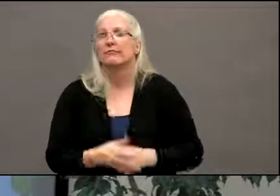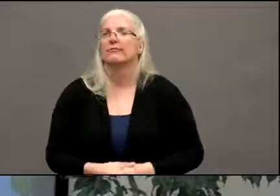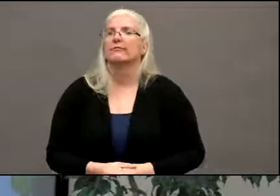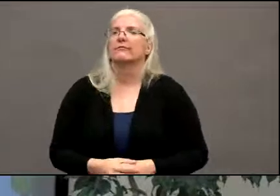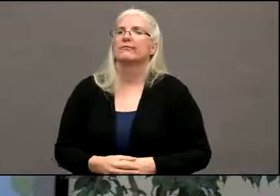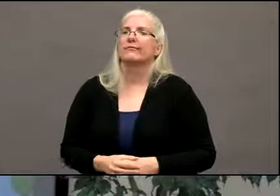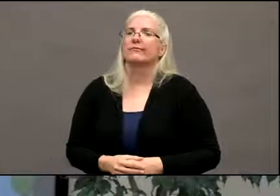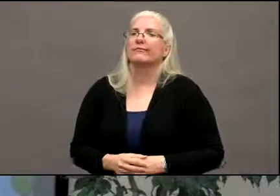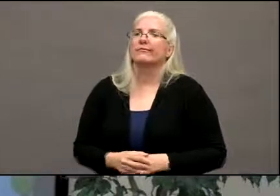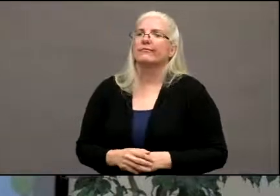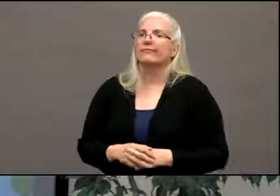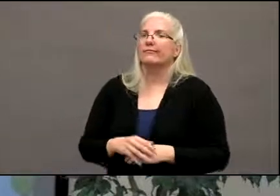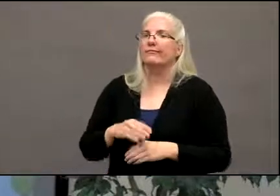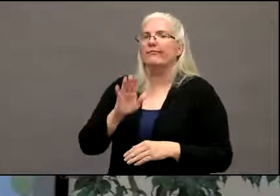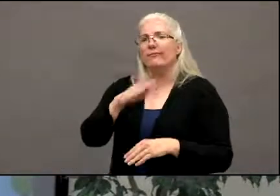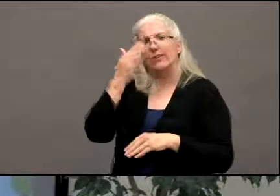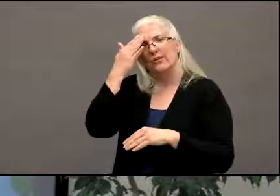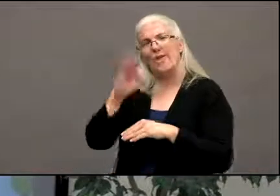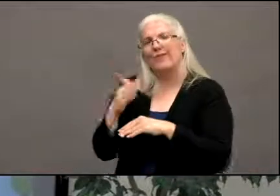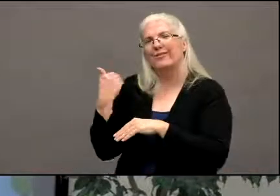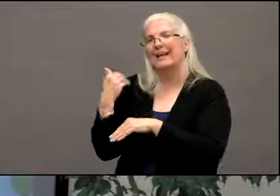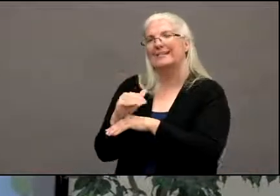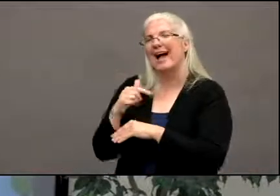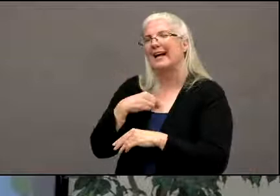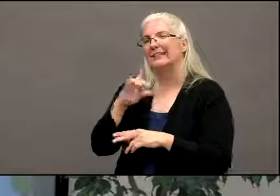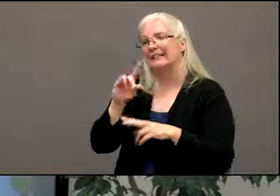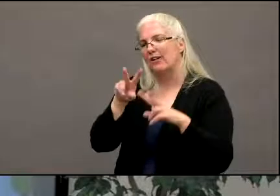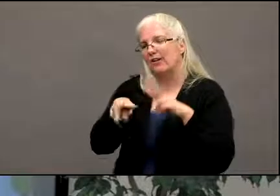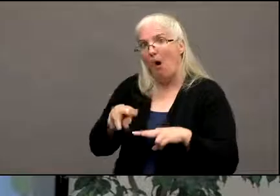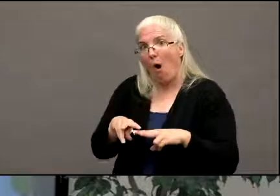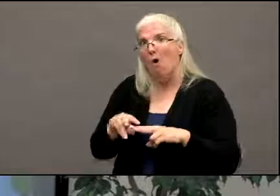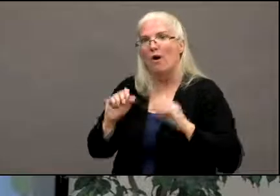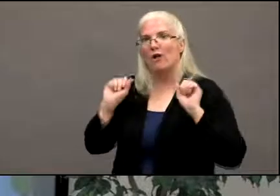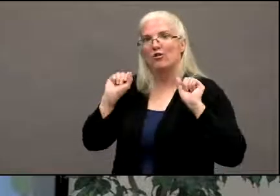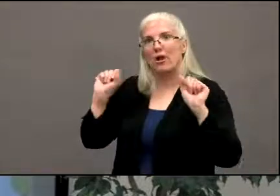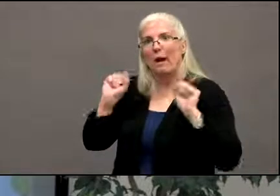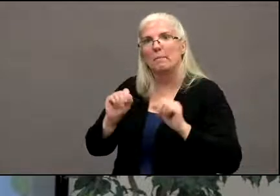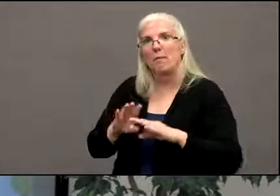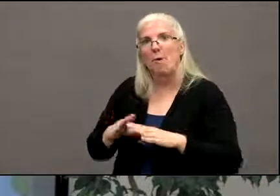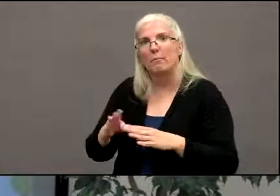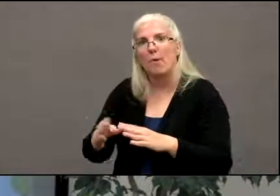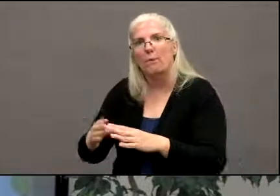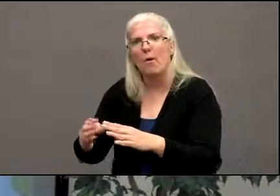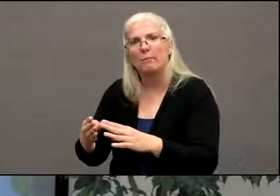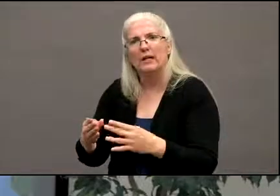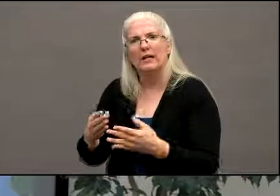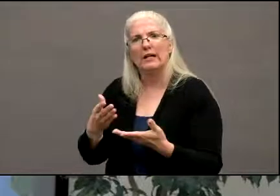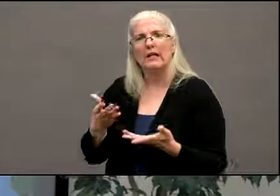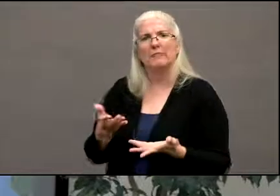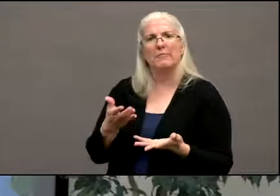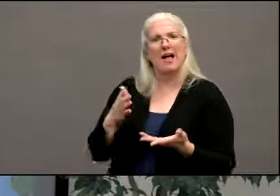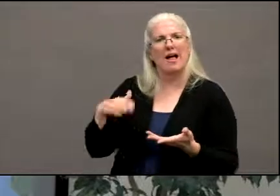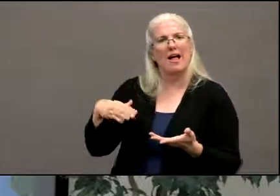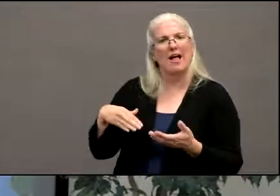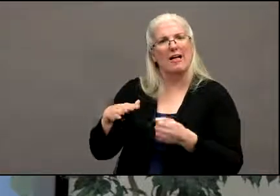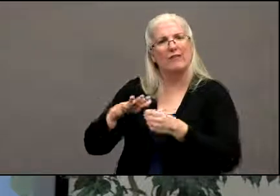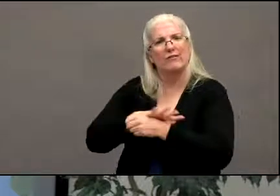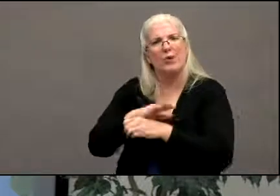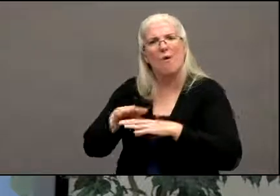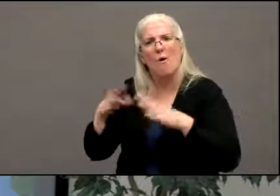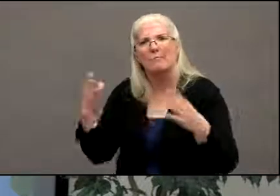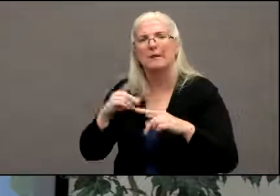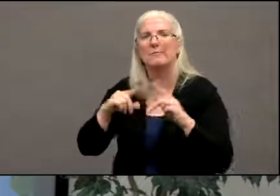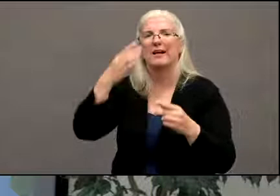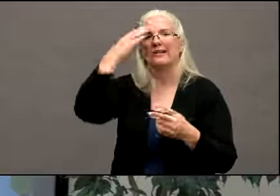gym's website last night thinking, why aren't they open yet? They can open, but a lot of times people are getting prepared with all the